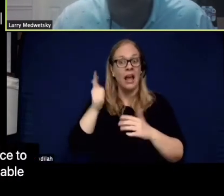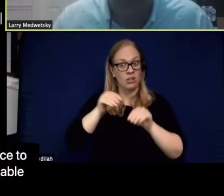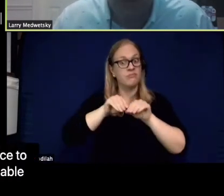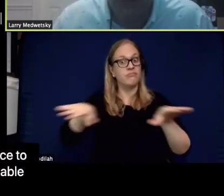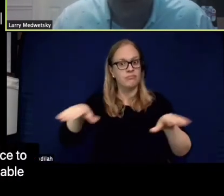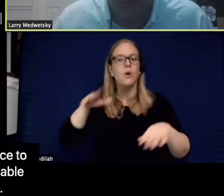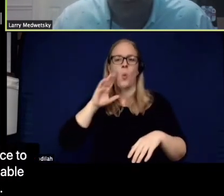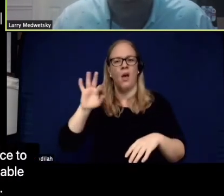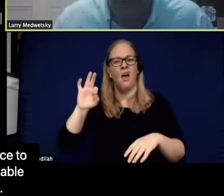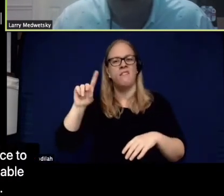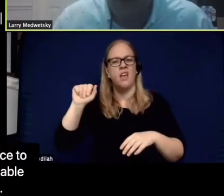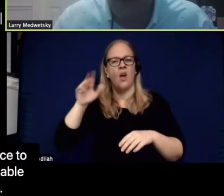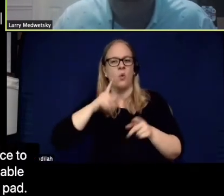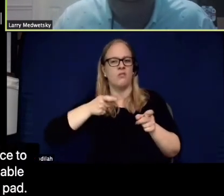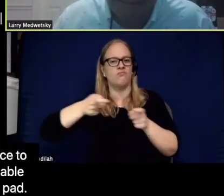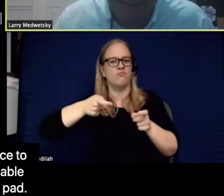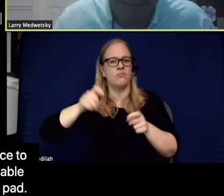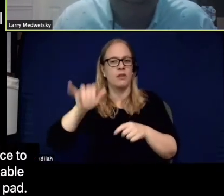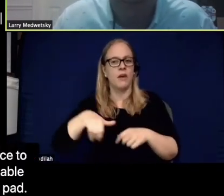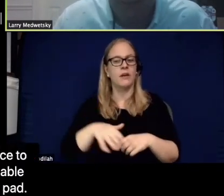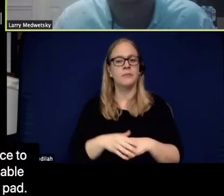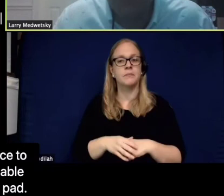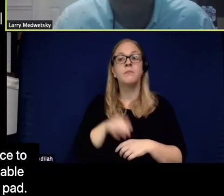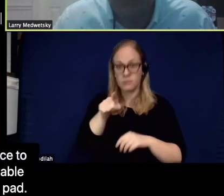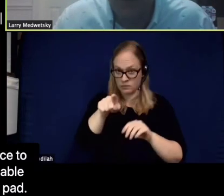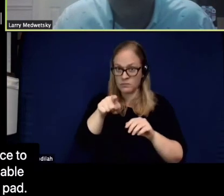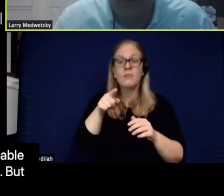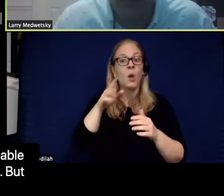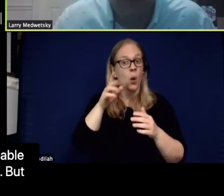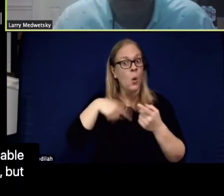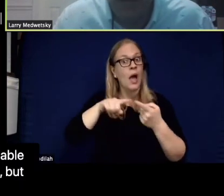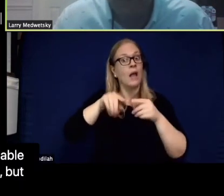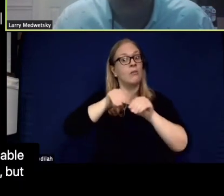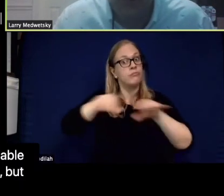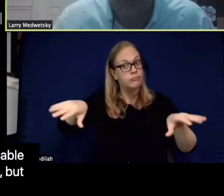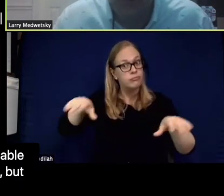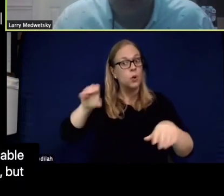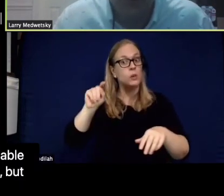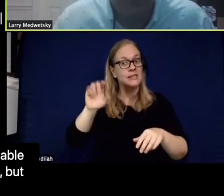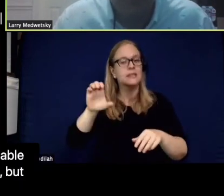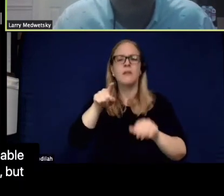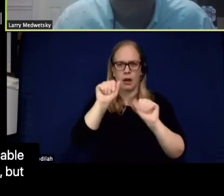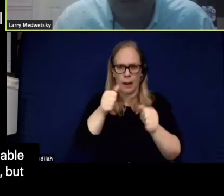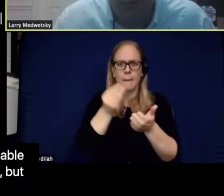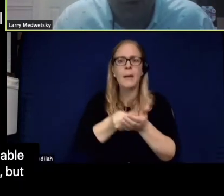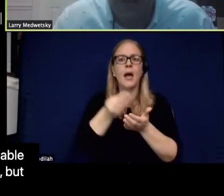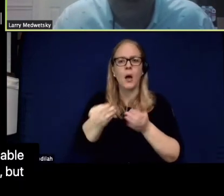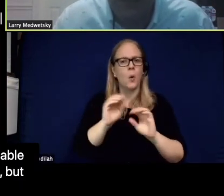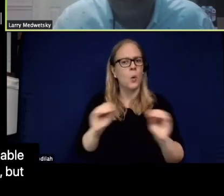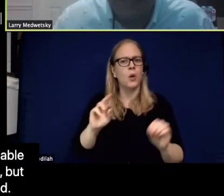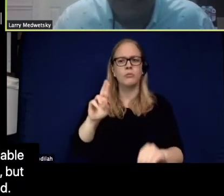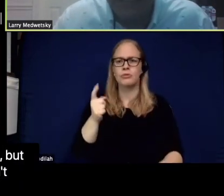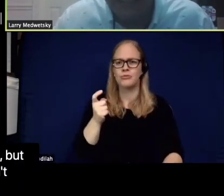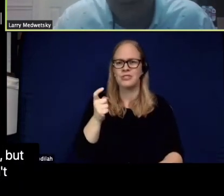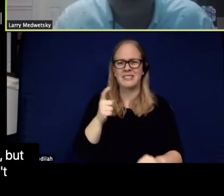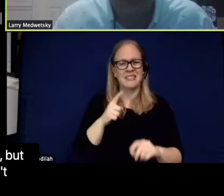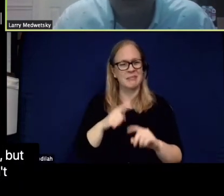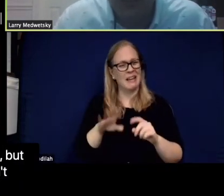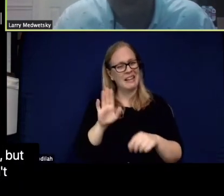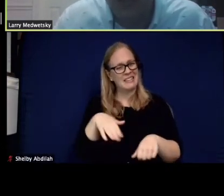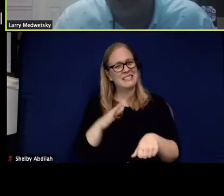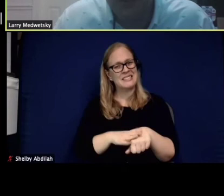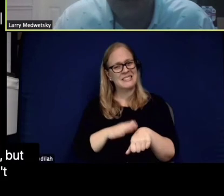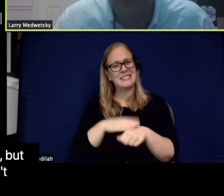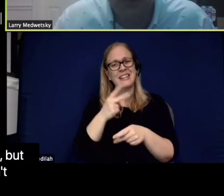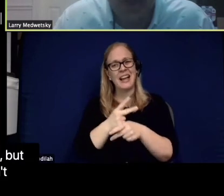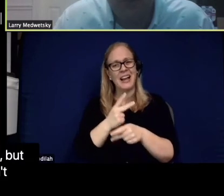medical prescriptions, but just be careful that if you're new, if never worn hearing aids, you really